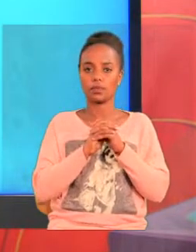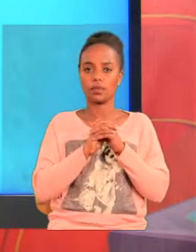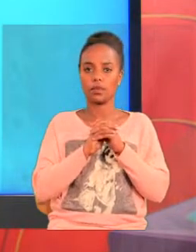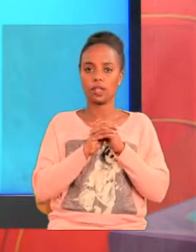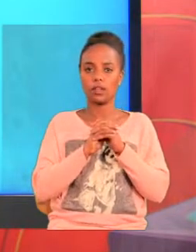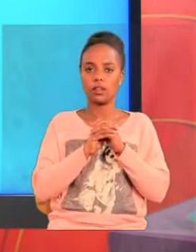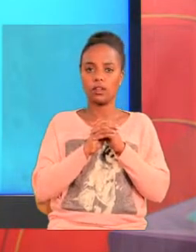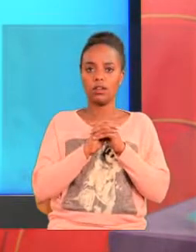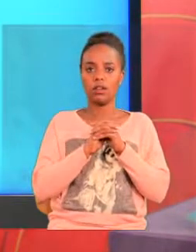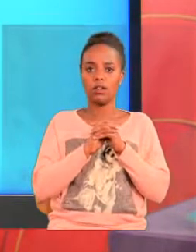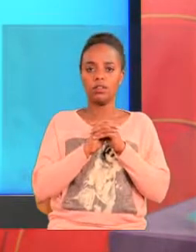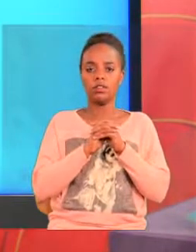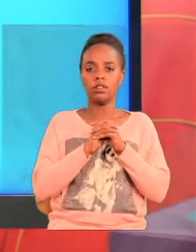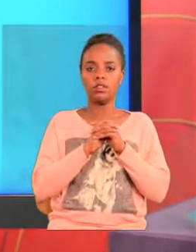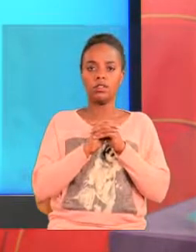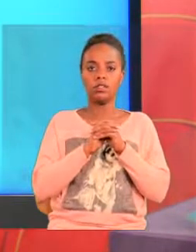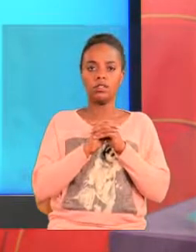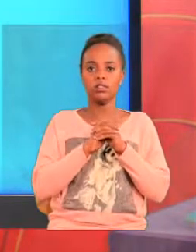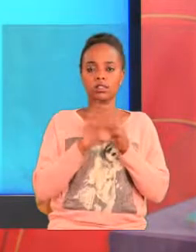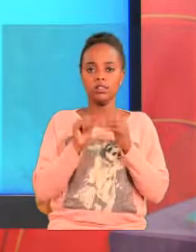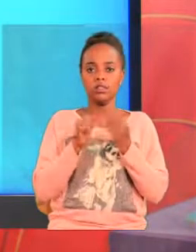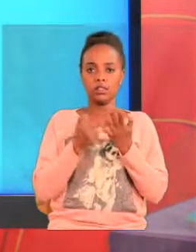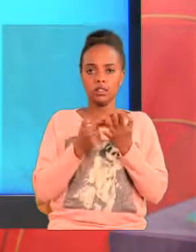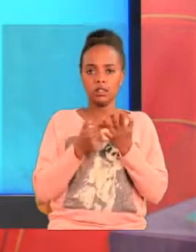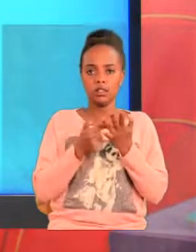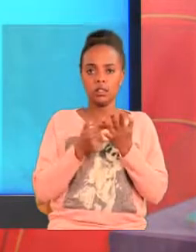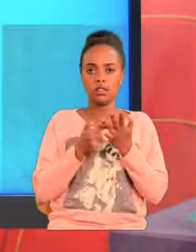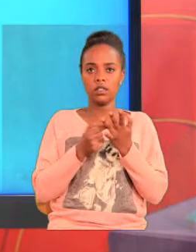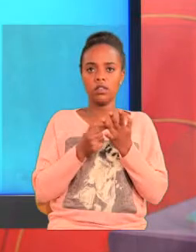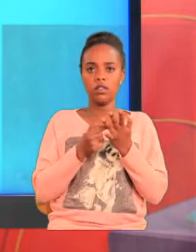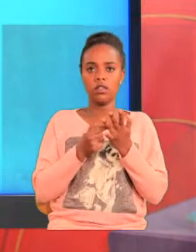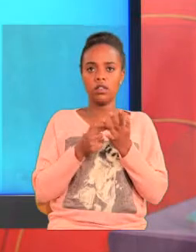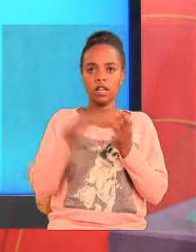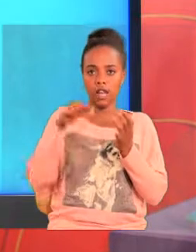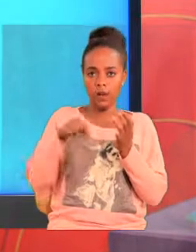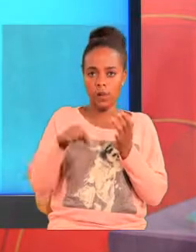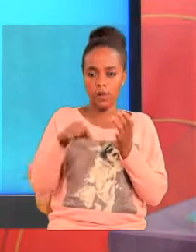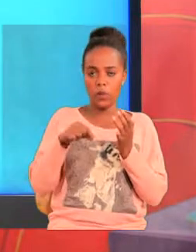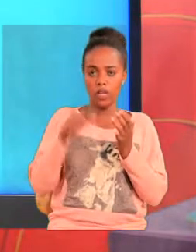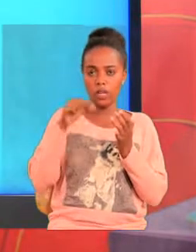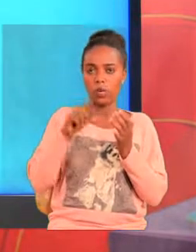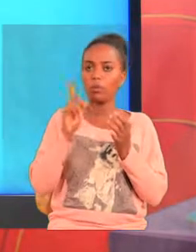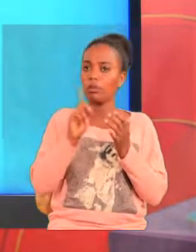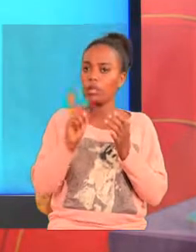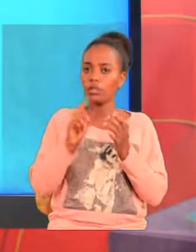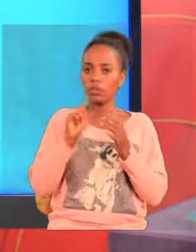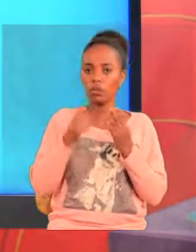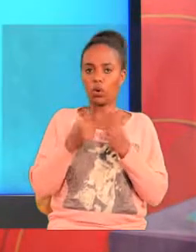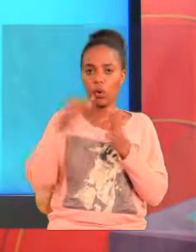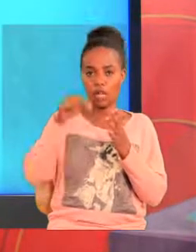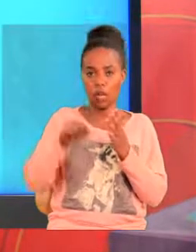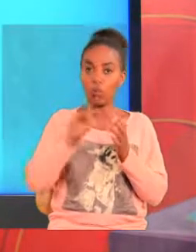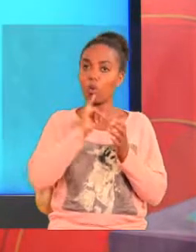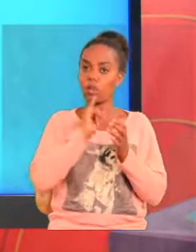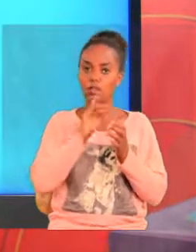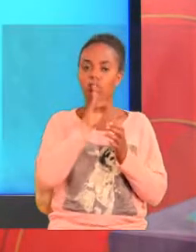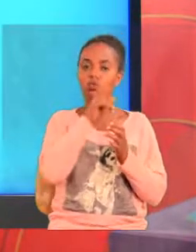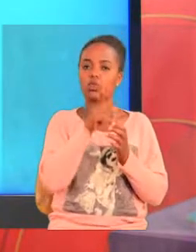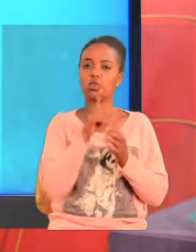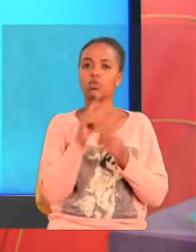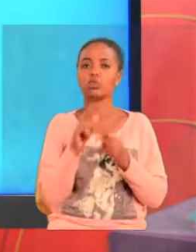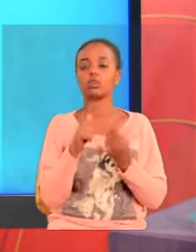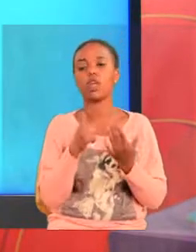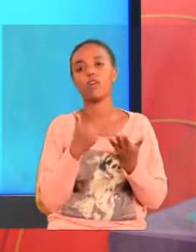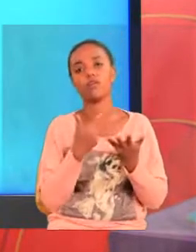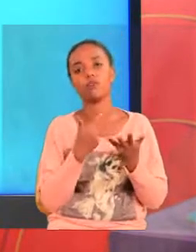is this true. So, what's our conclusion? Our conclusion is Q. So, we arrived that Q is true.